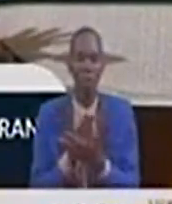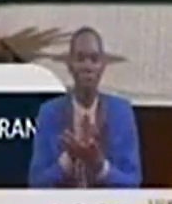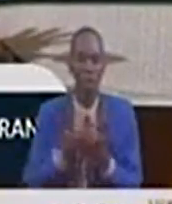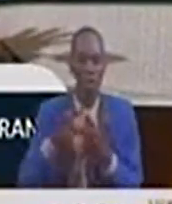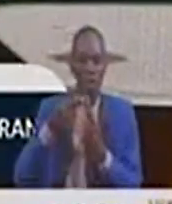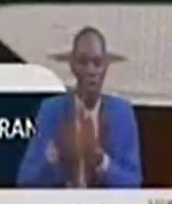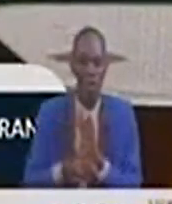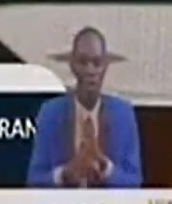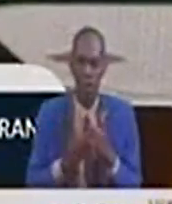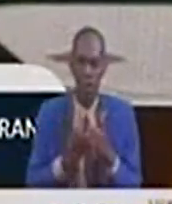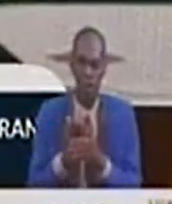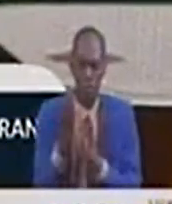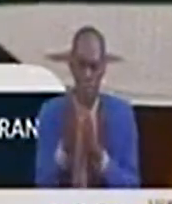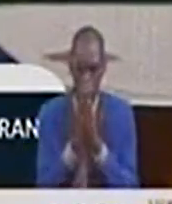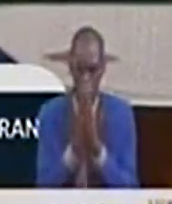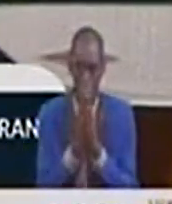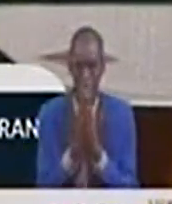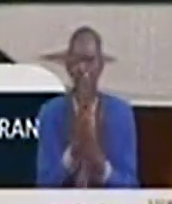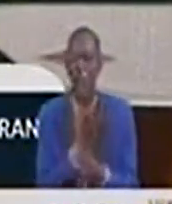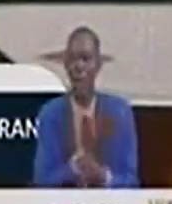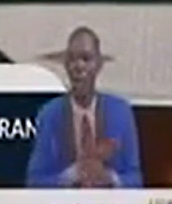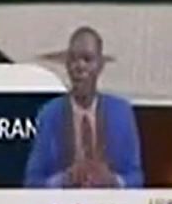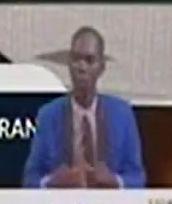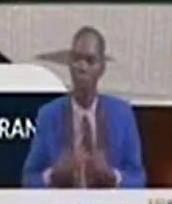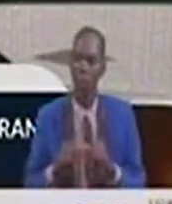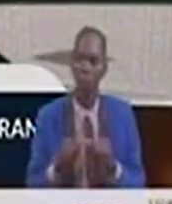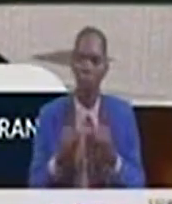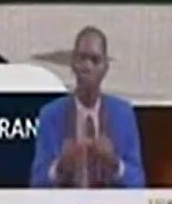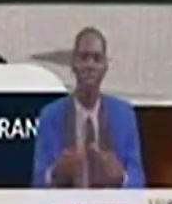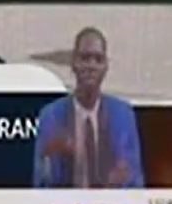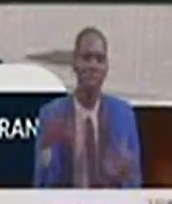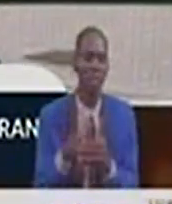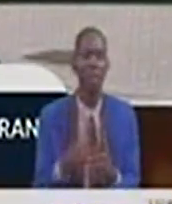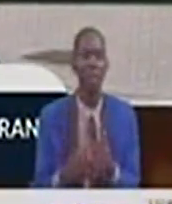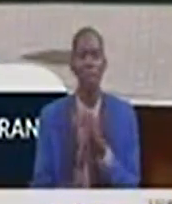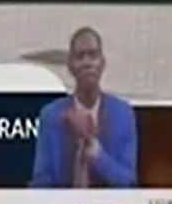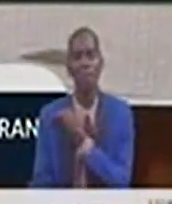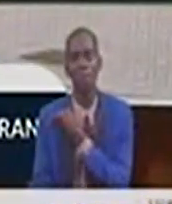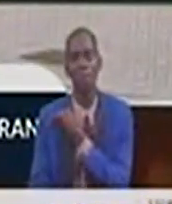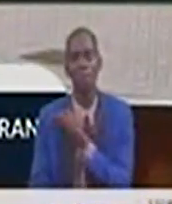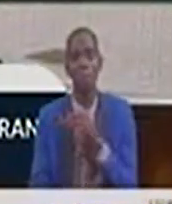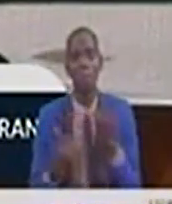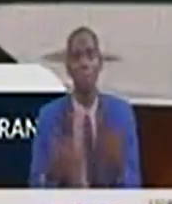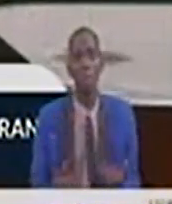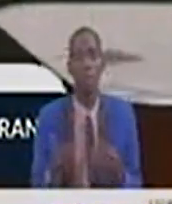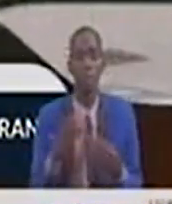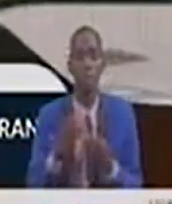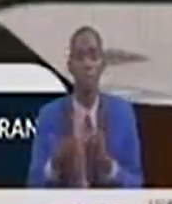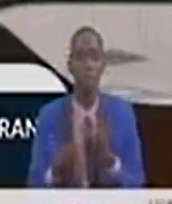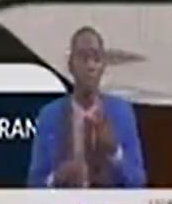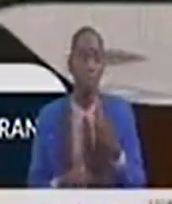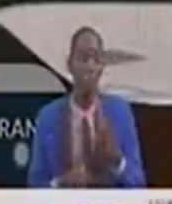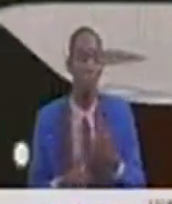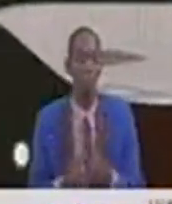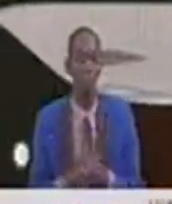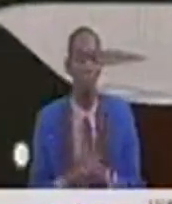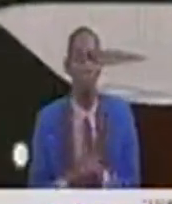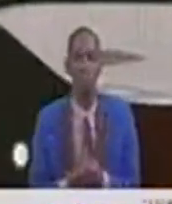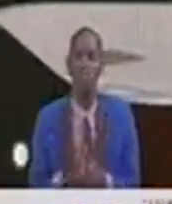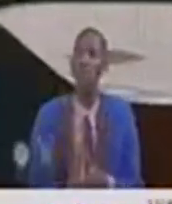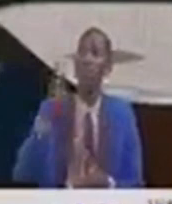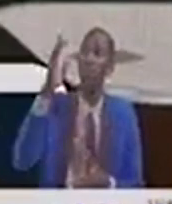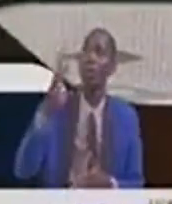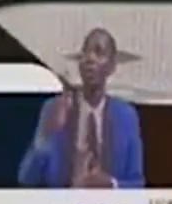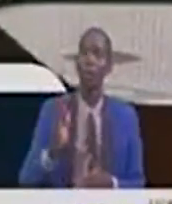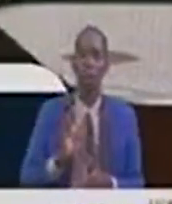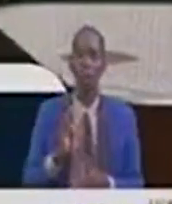and perseverance against temptation. Look at number one. Number one, God, a